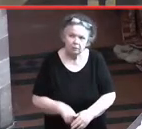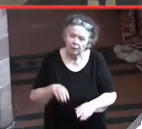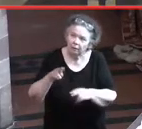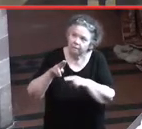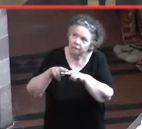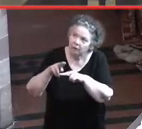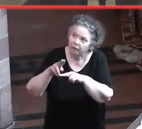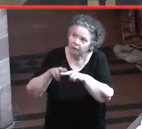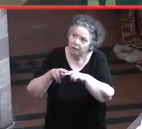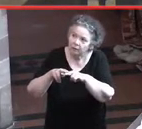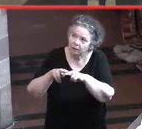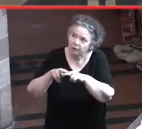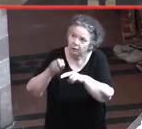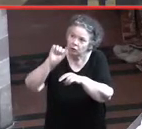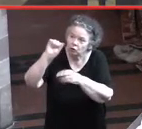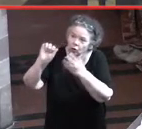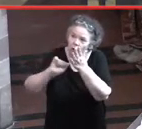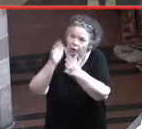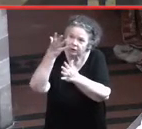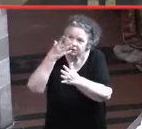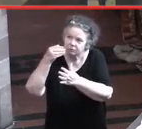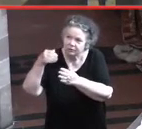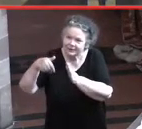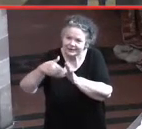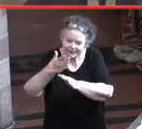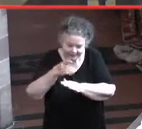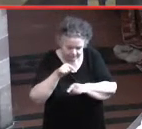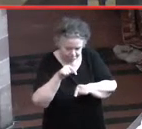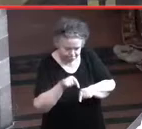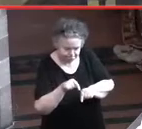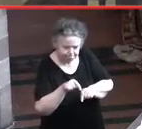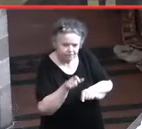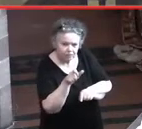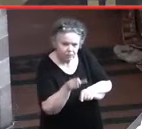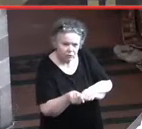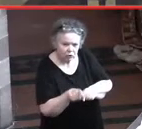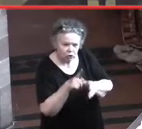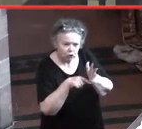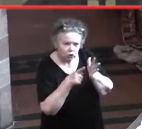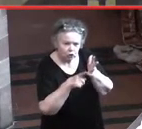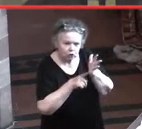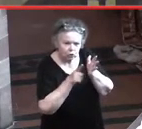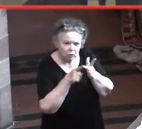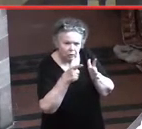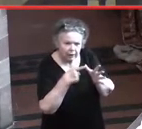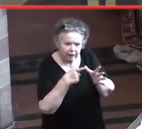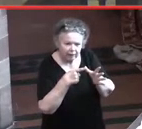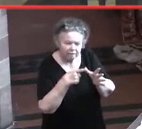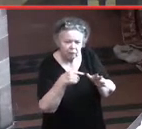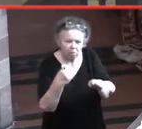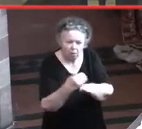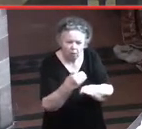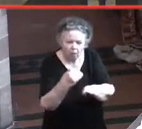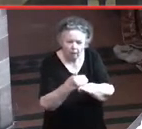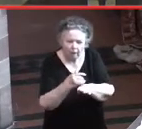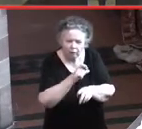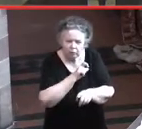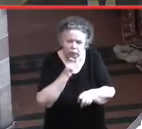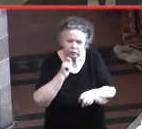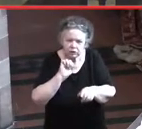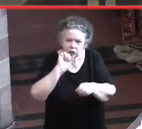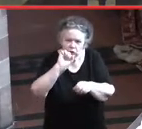Father, send the Holy Spirit upon Julia for the office and work of a presbyter in your